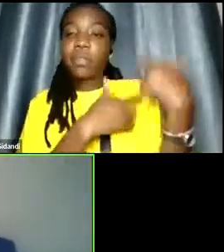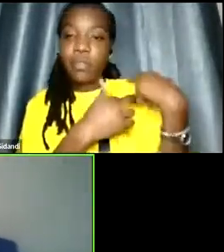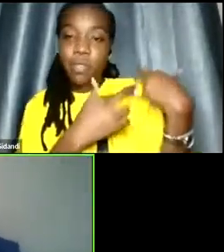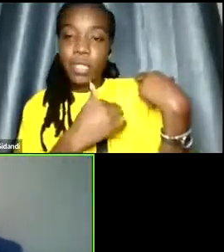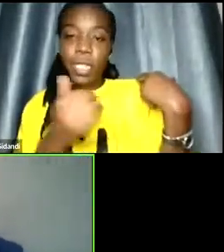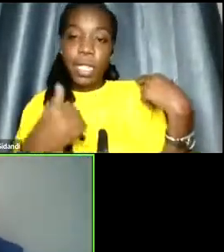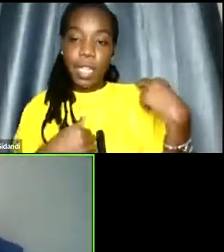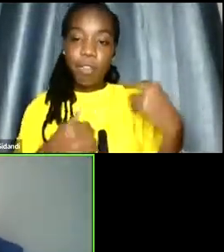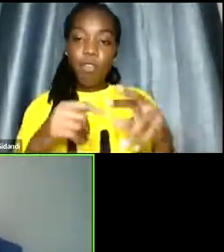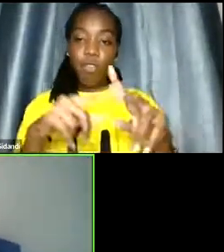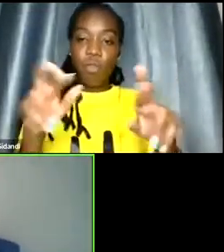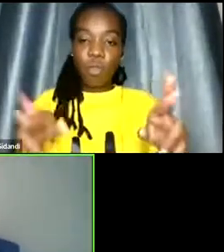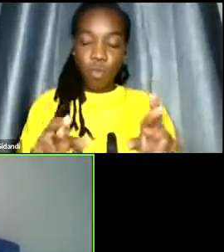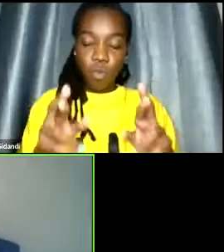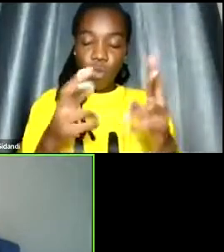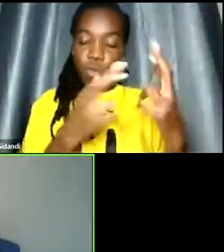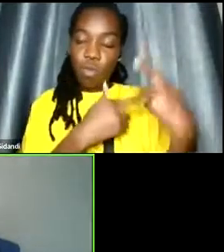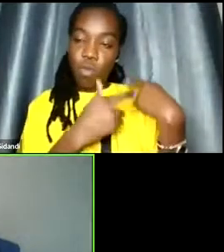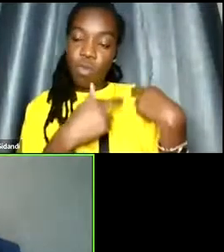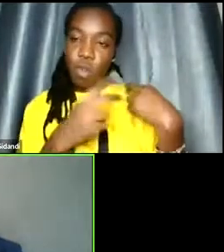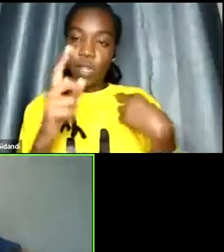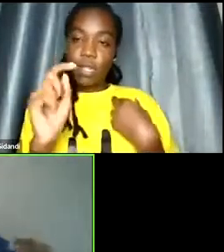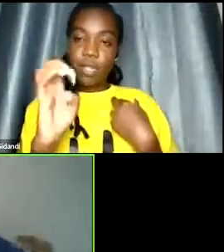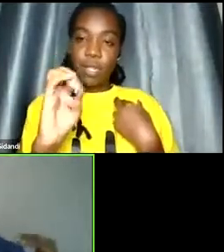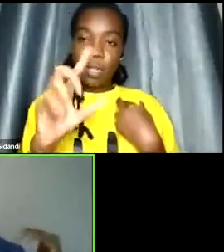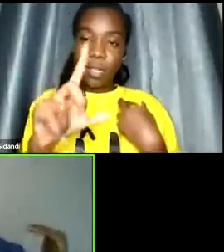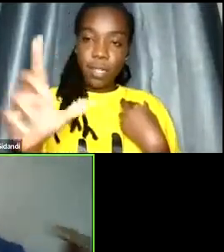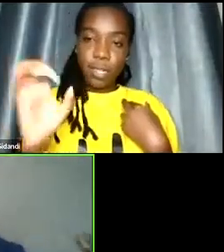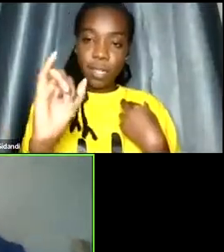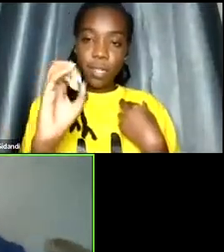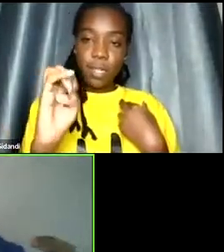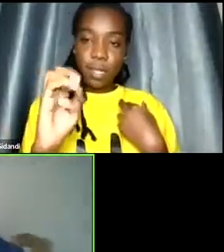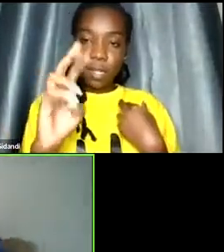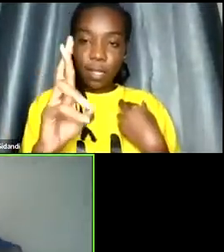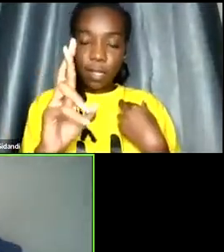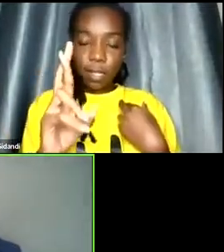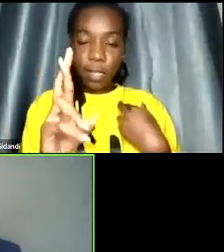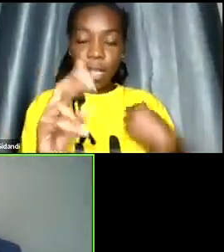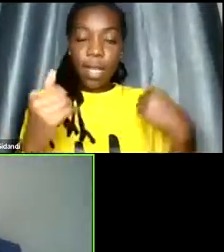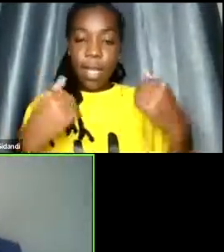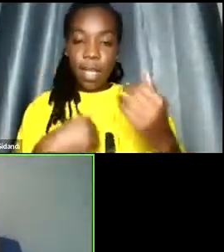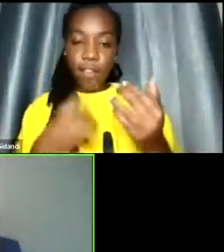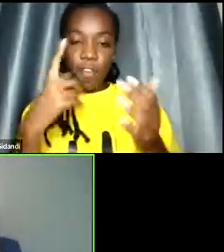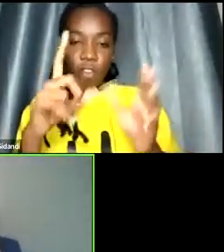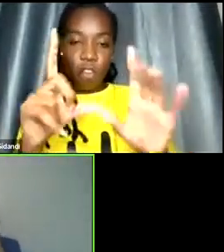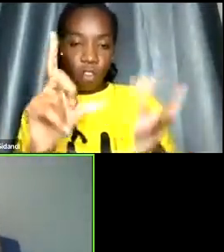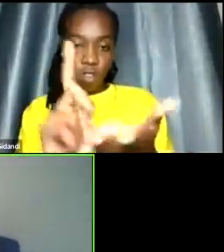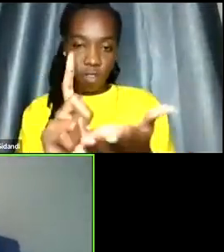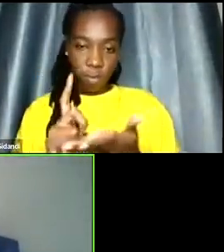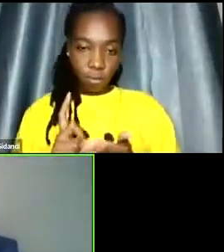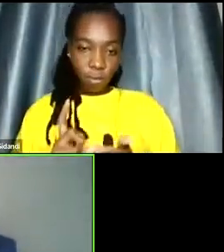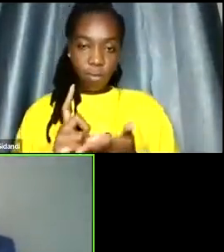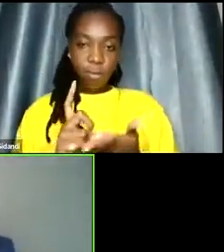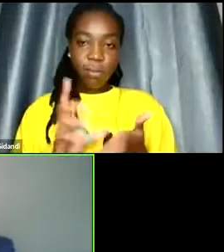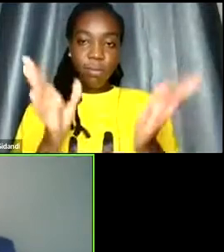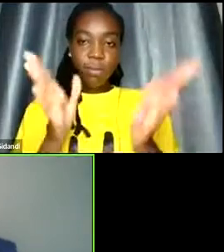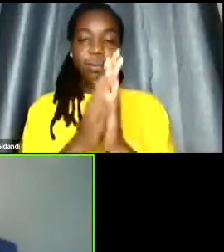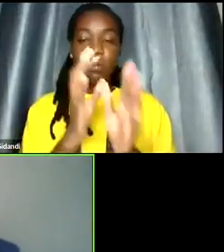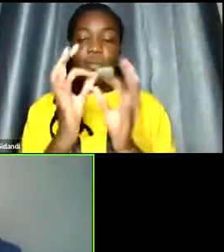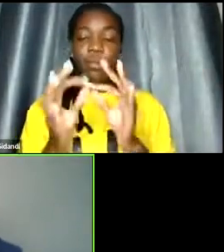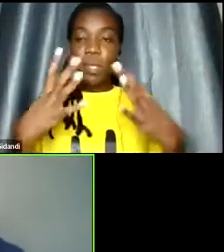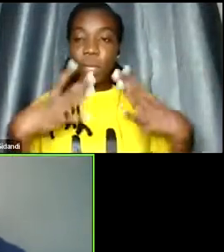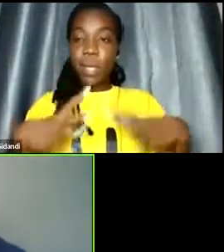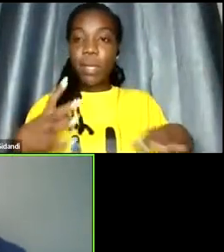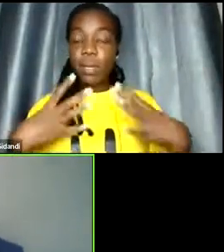teller. These are the competencies required to be a good teller. Roles such as head of credit, these are the competencies required. So if the people have